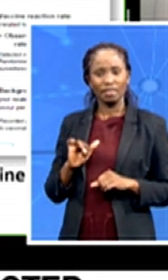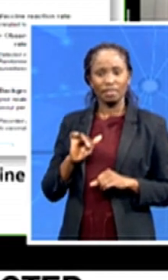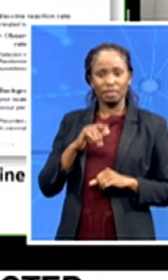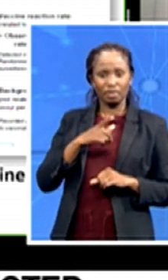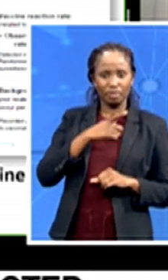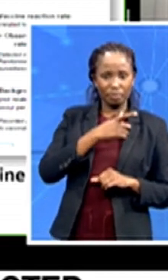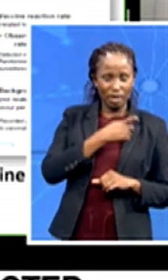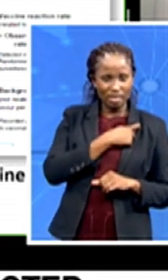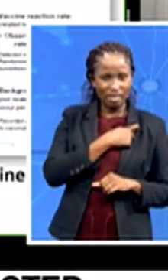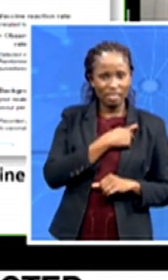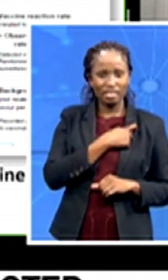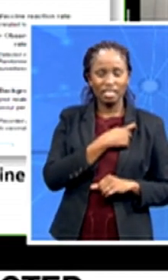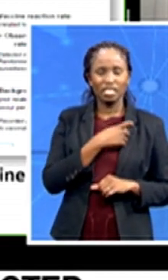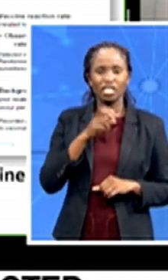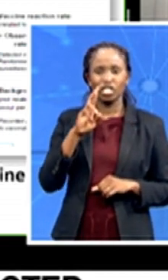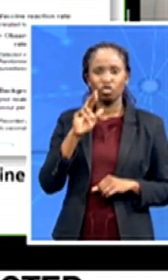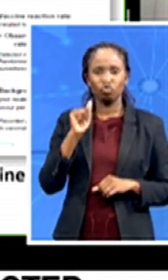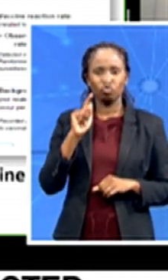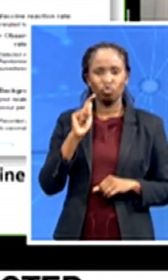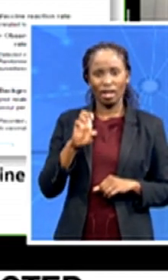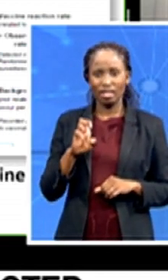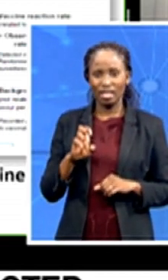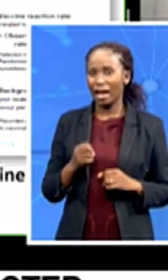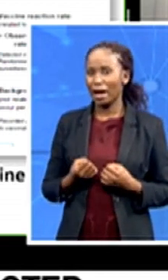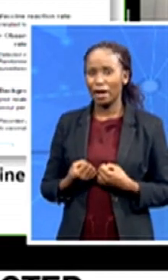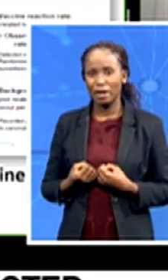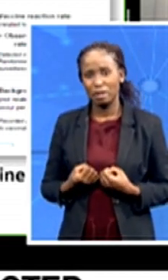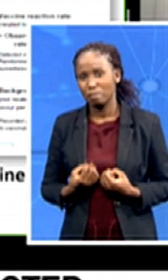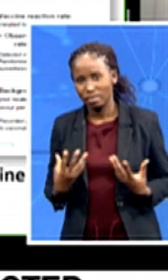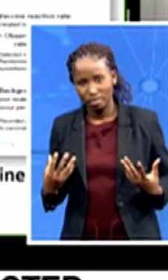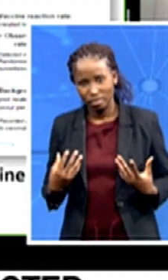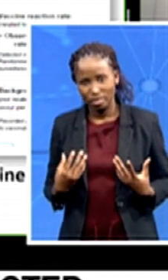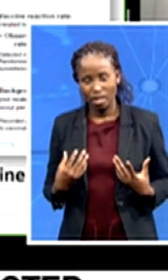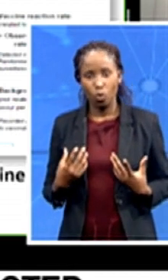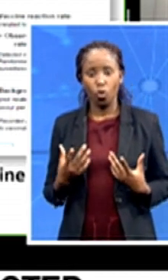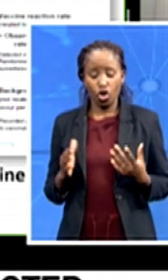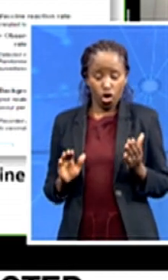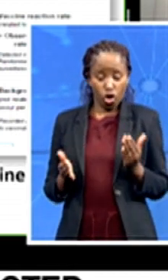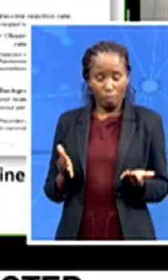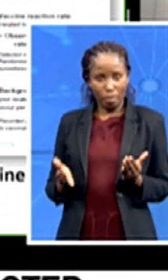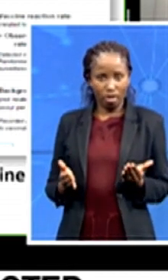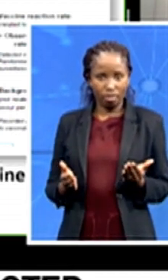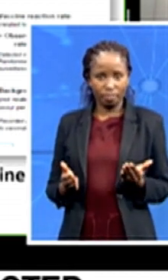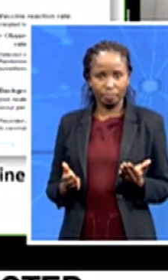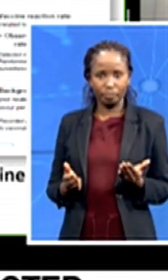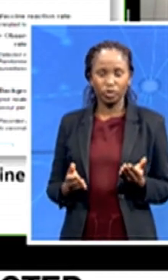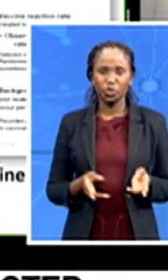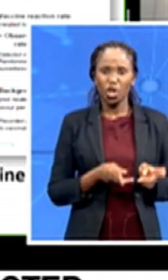now more of these adverse events compared to under normal circumstances in unvaccinated